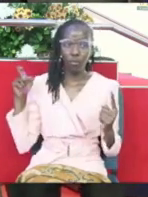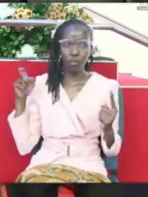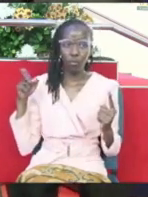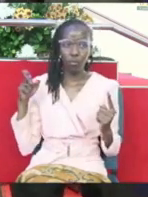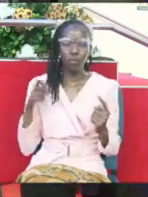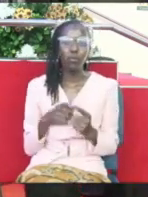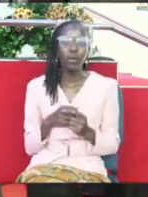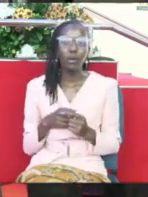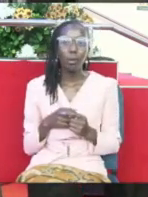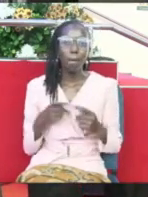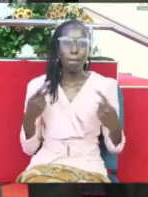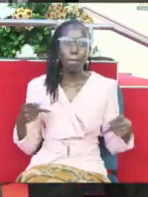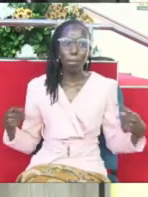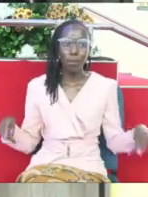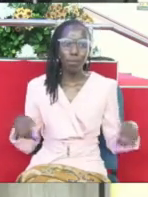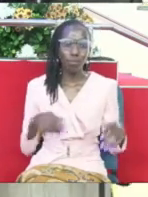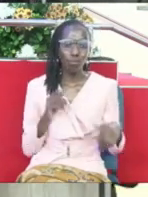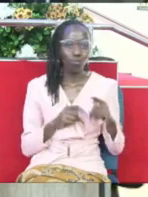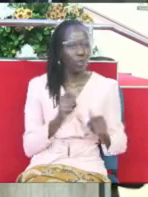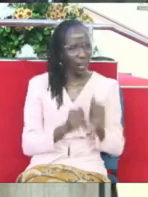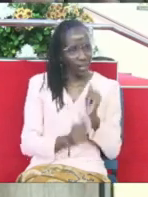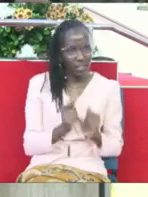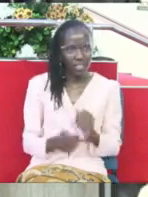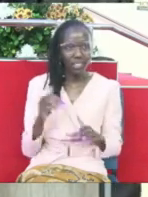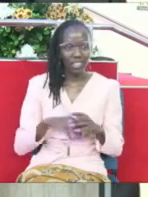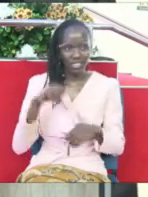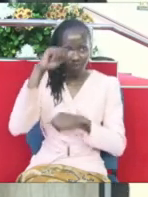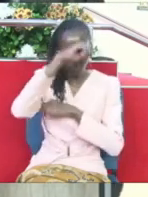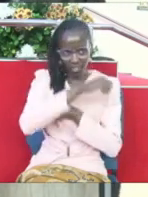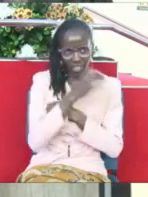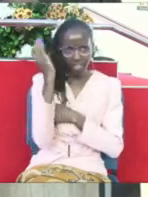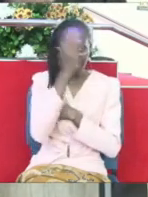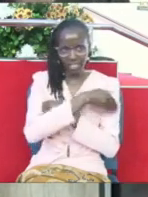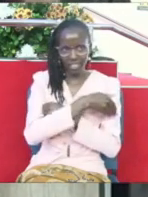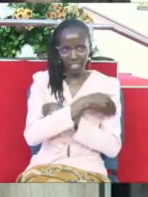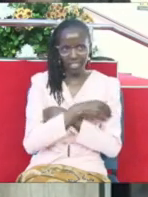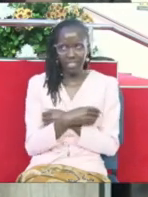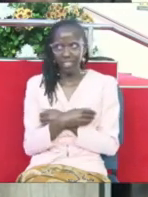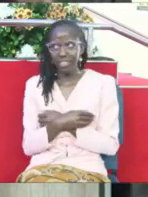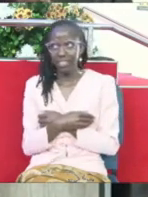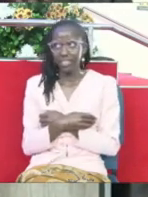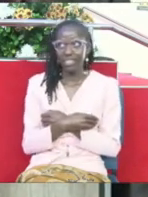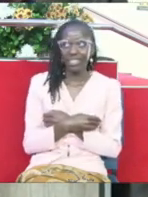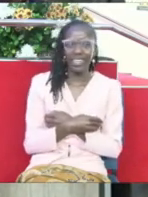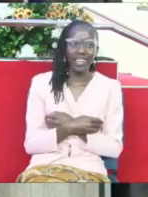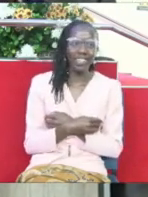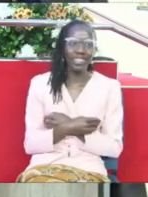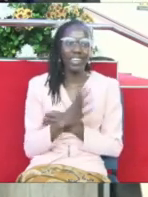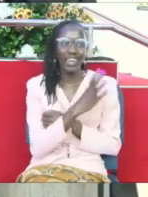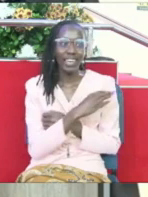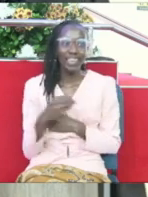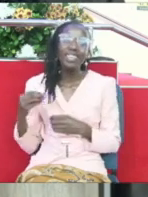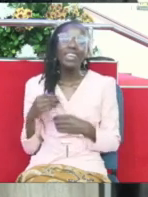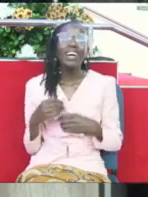There are people who love running in the night. And when they run in the night, they run when they are stuck naked.